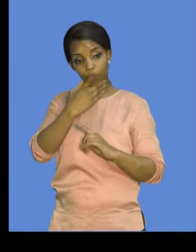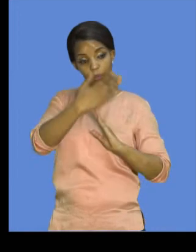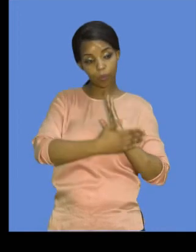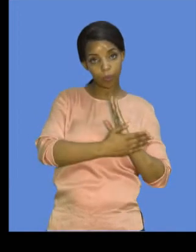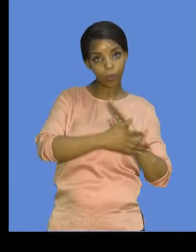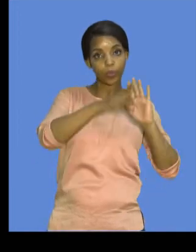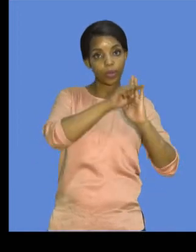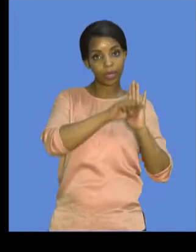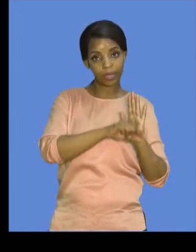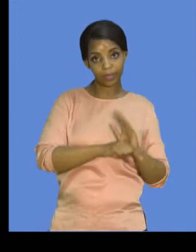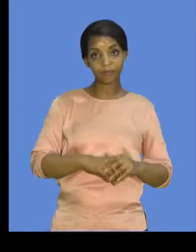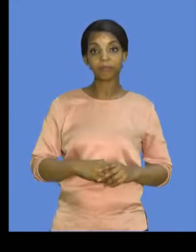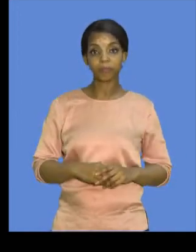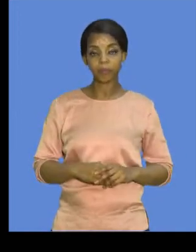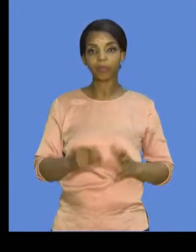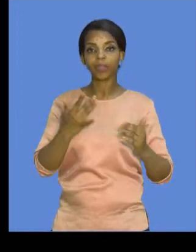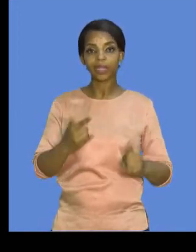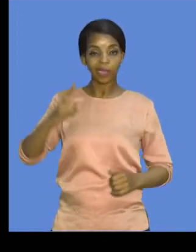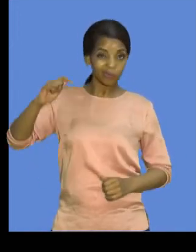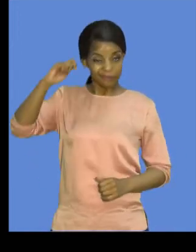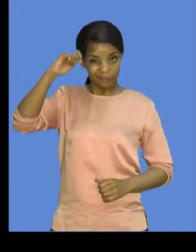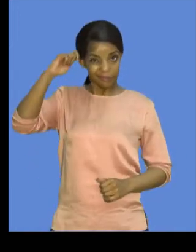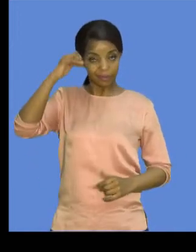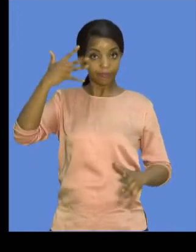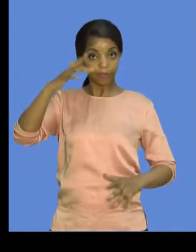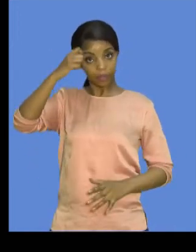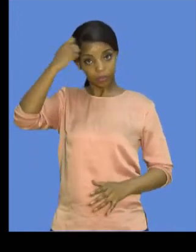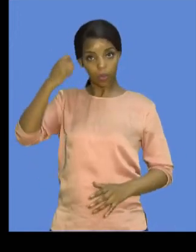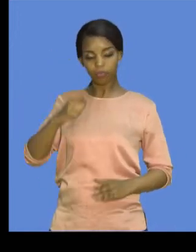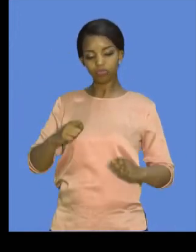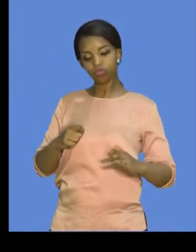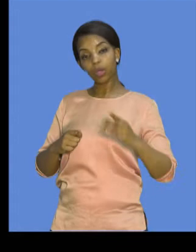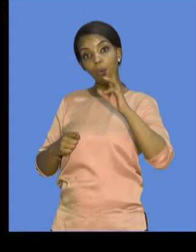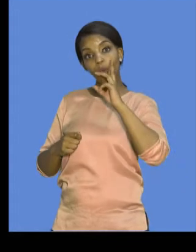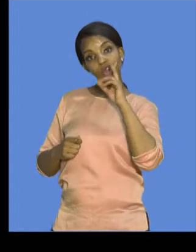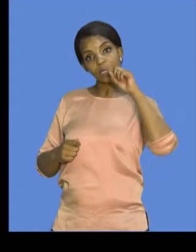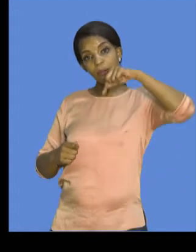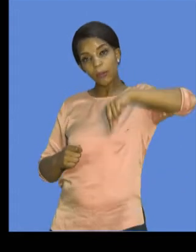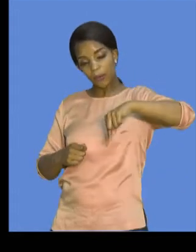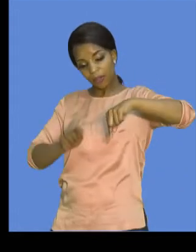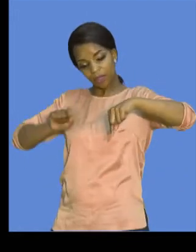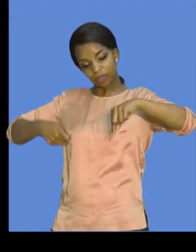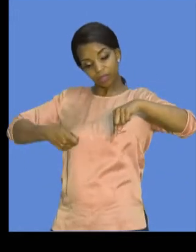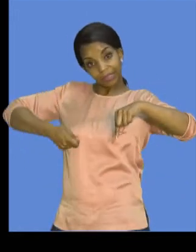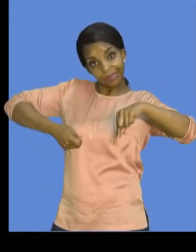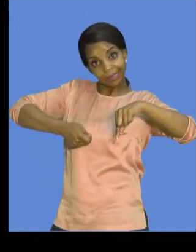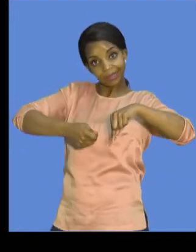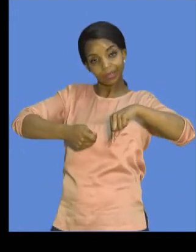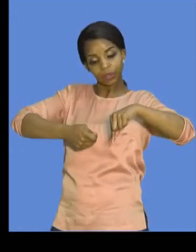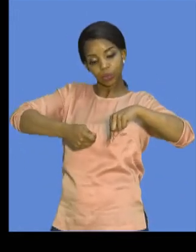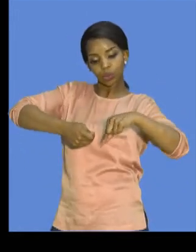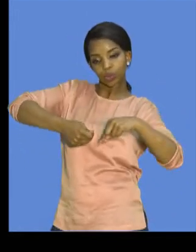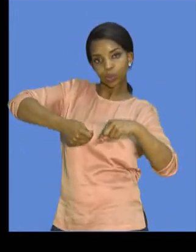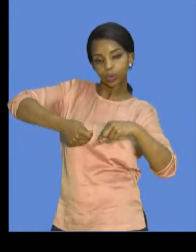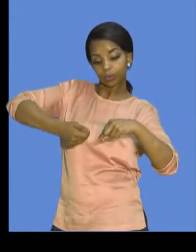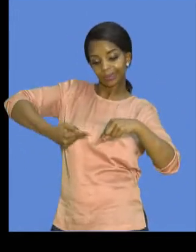is negative. So when you bring a charged comb, let's say this comb is positively charged, what will happen? The negative side of the water will actually